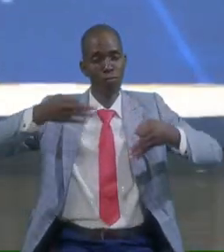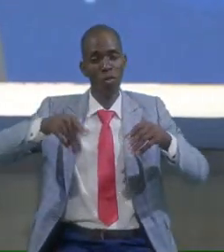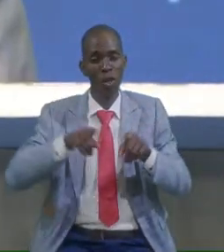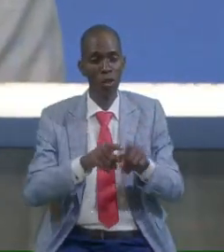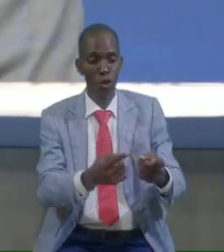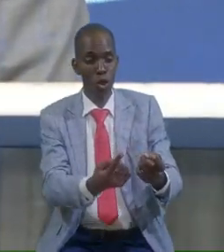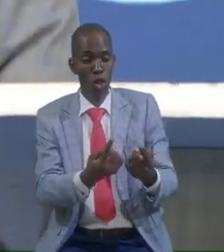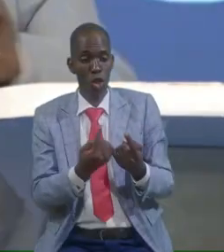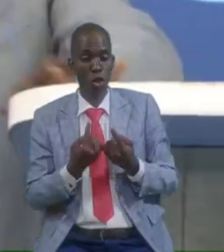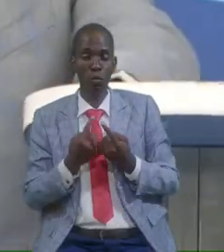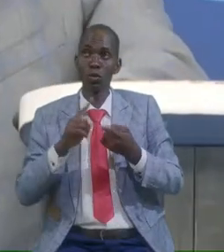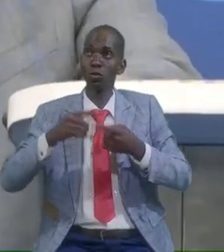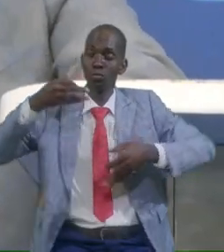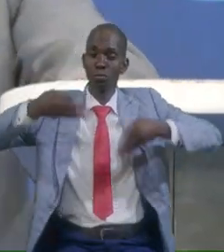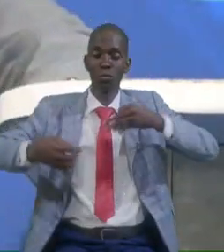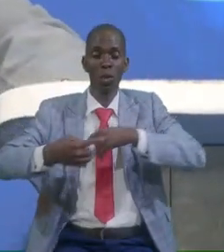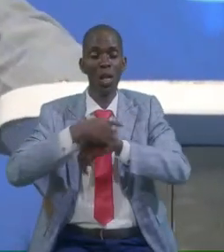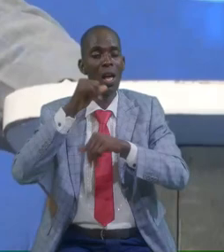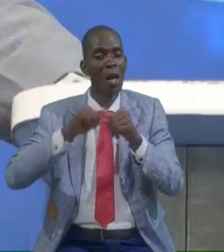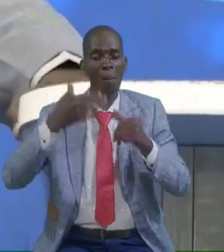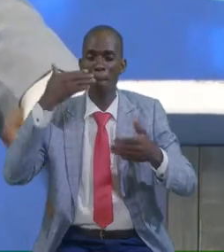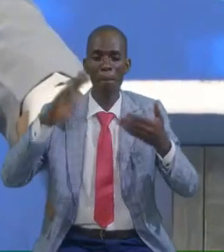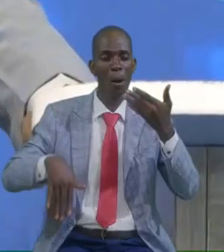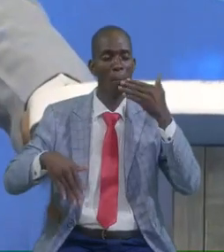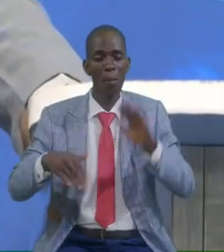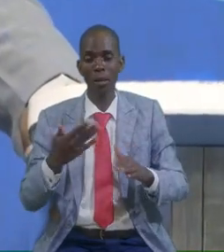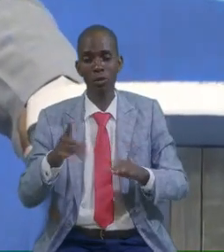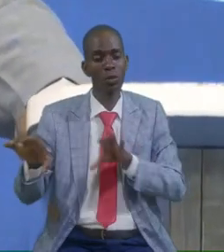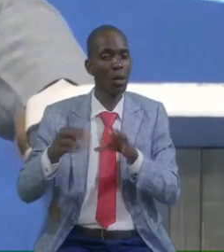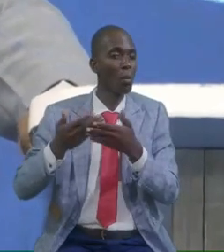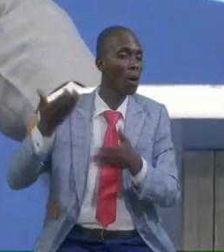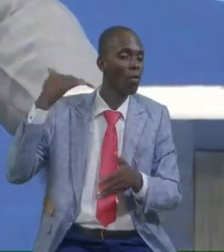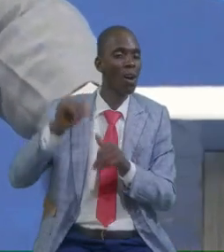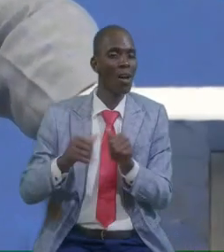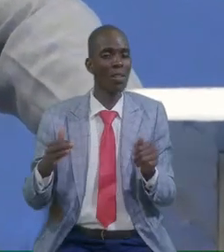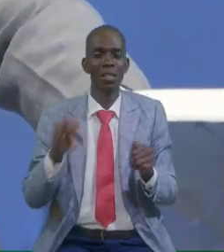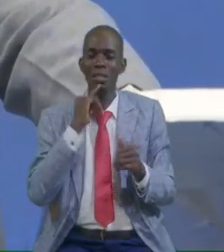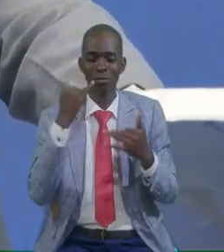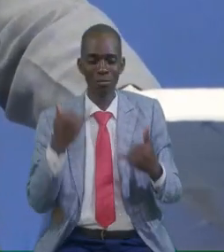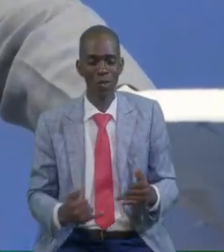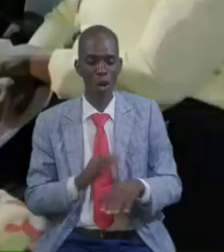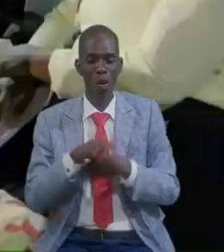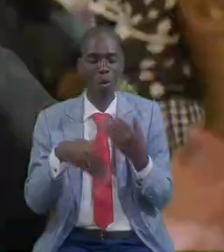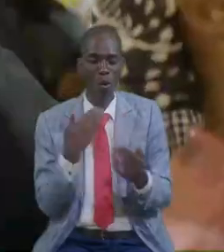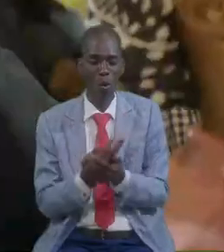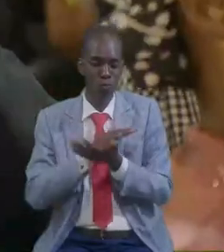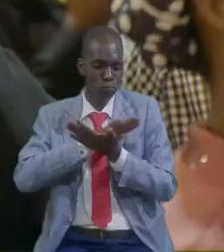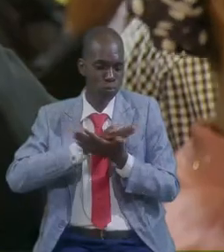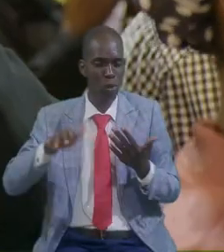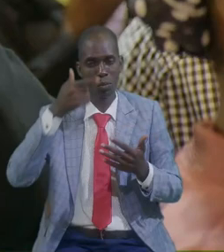thing you ever did in your life, everything is totally covered because of